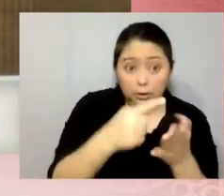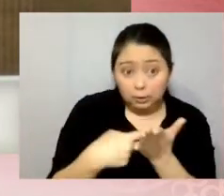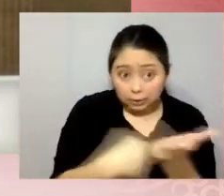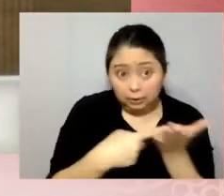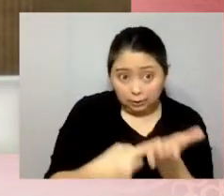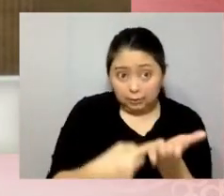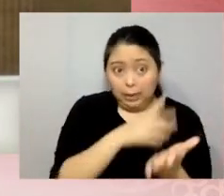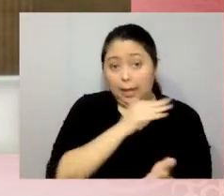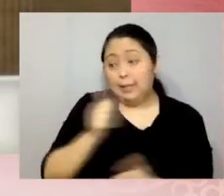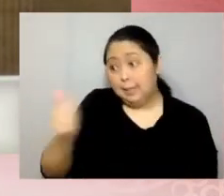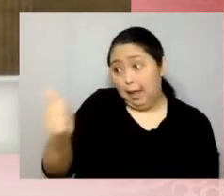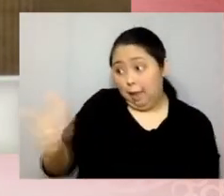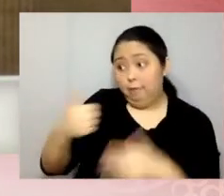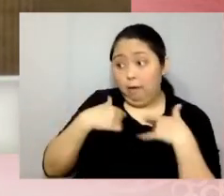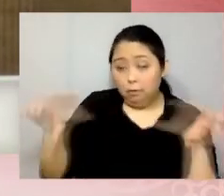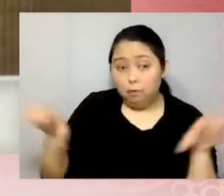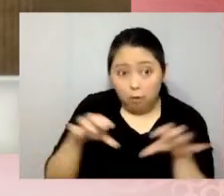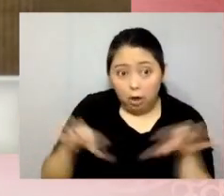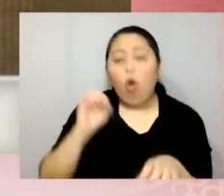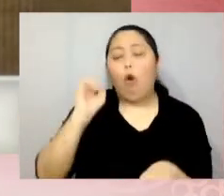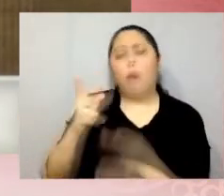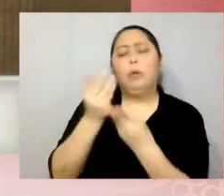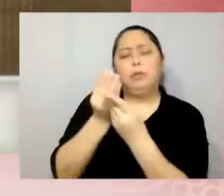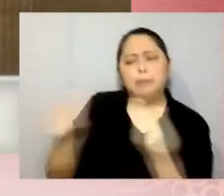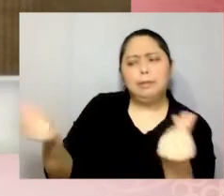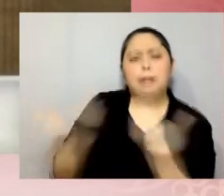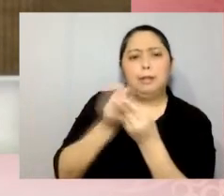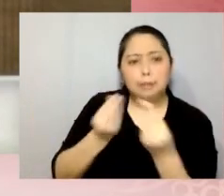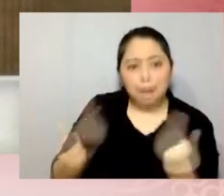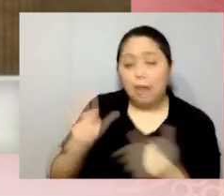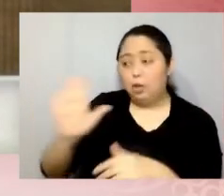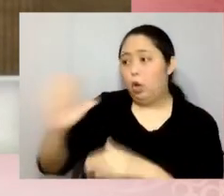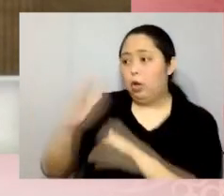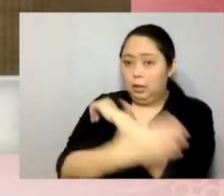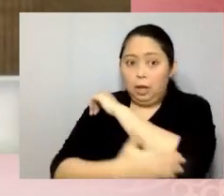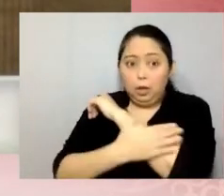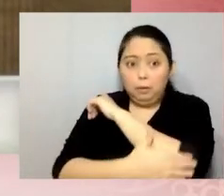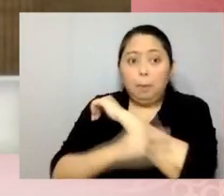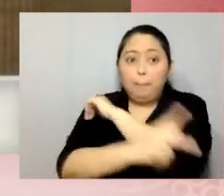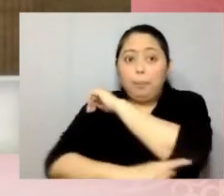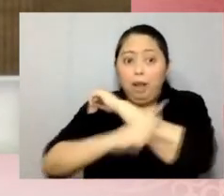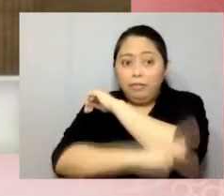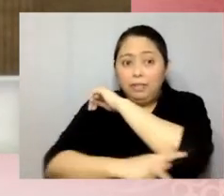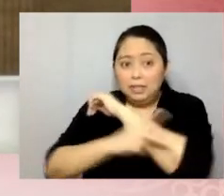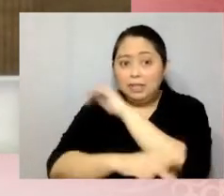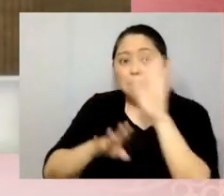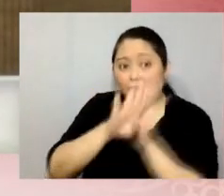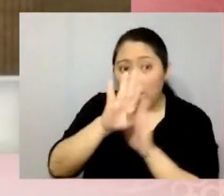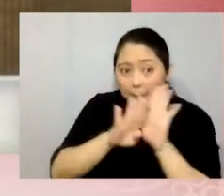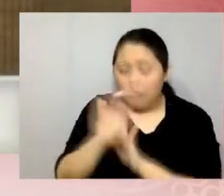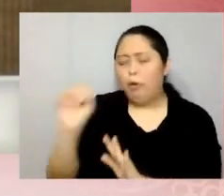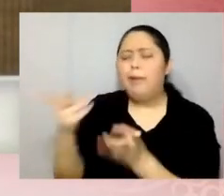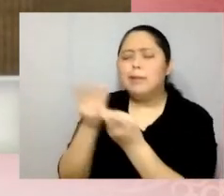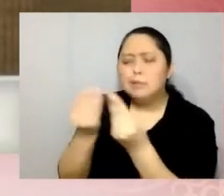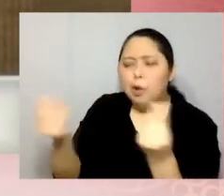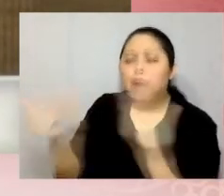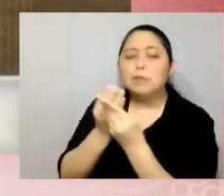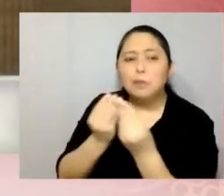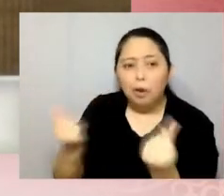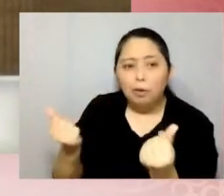self-determination, equitable economic development in the countryside, in the Bangsamoro, then we will take